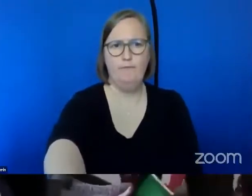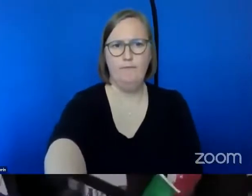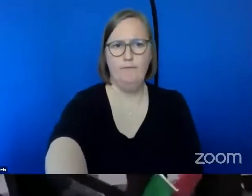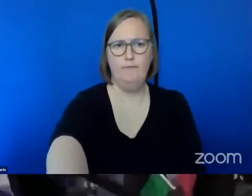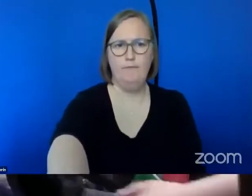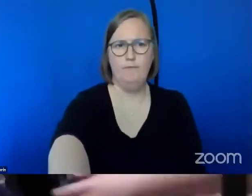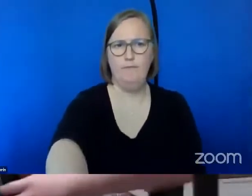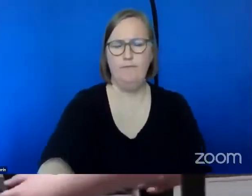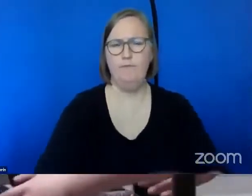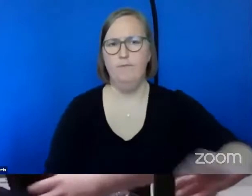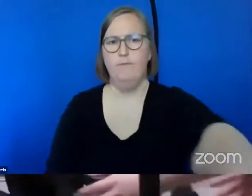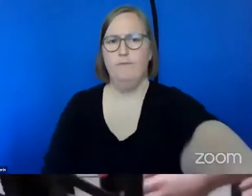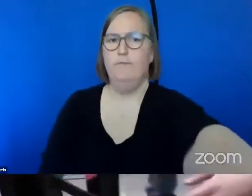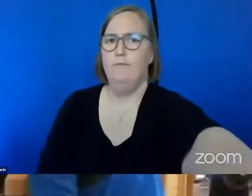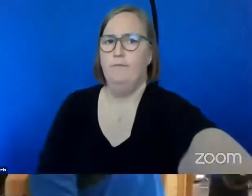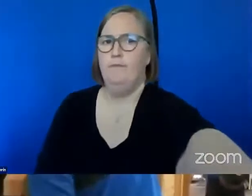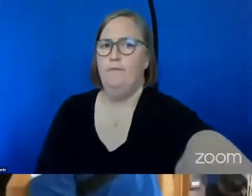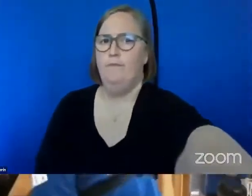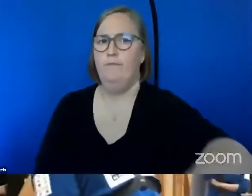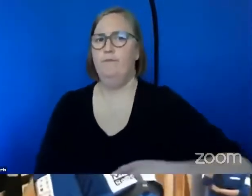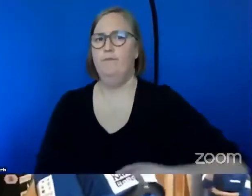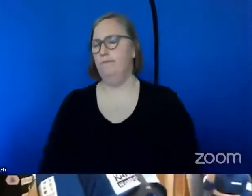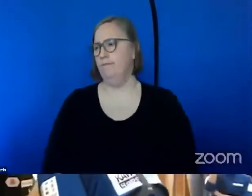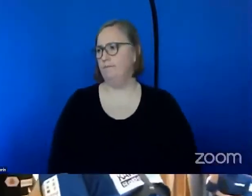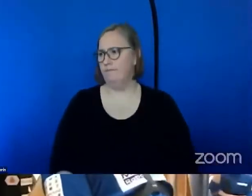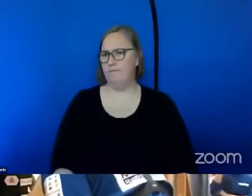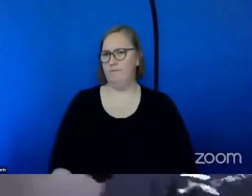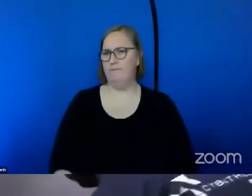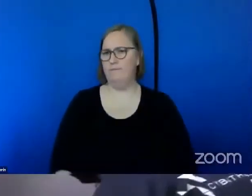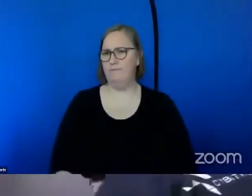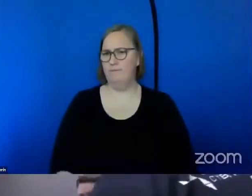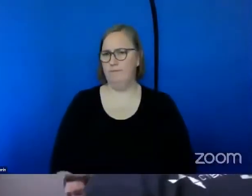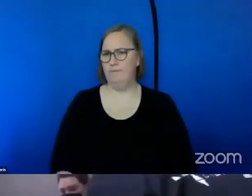competition action starts at noon Central European